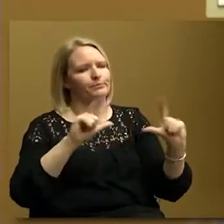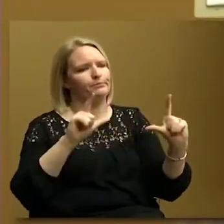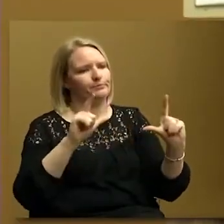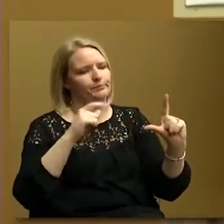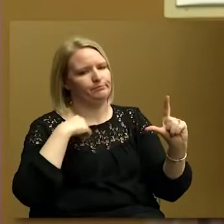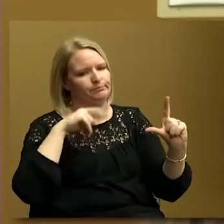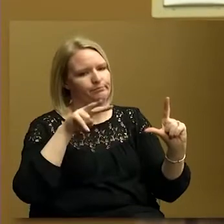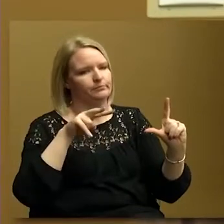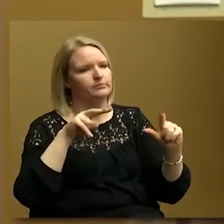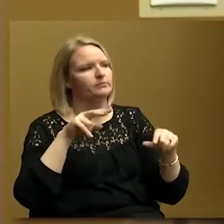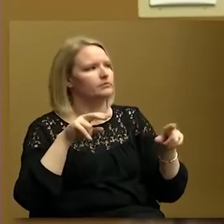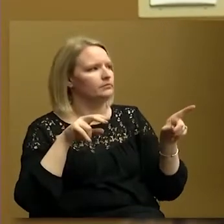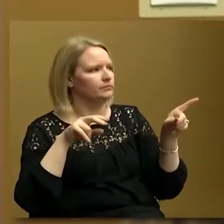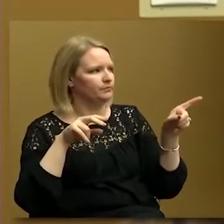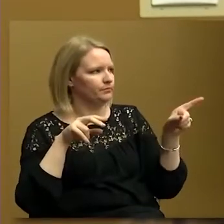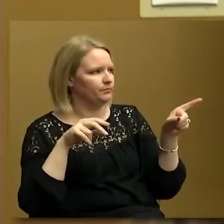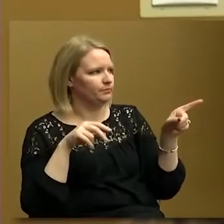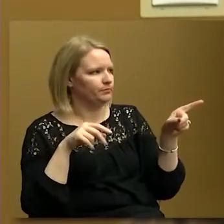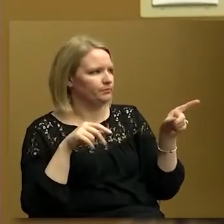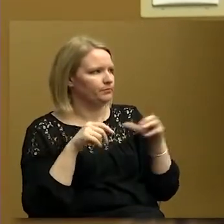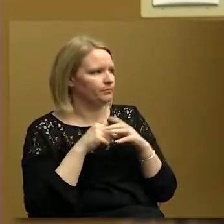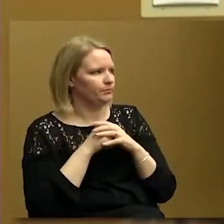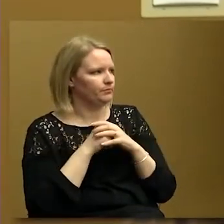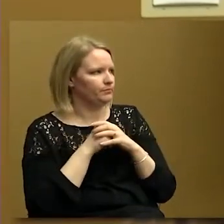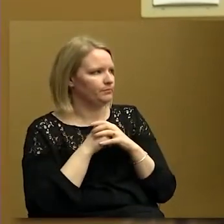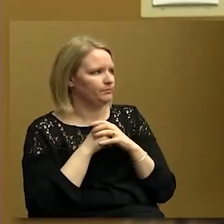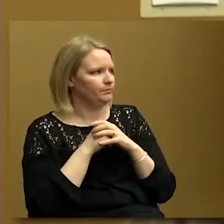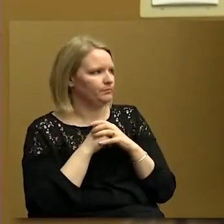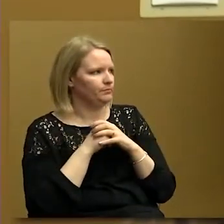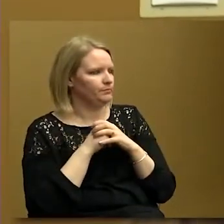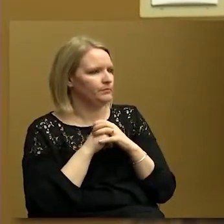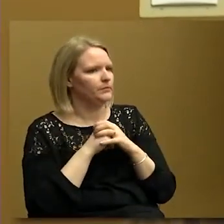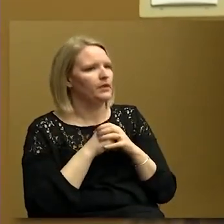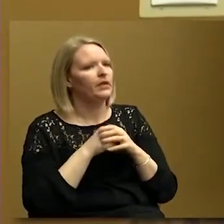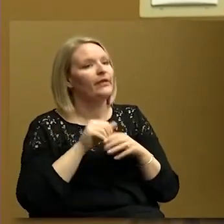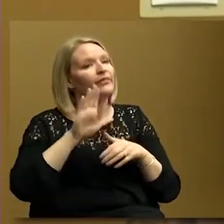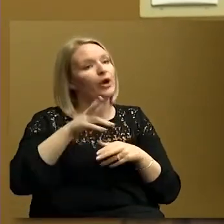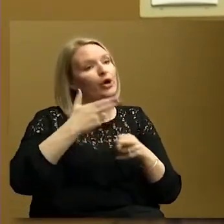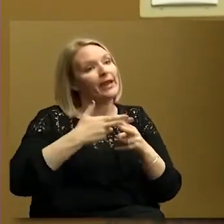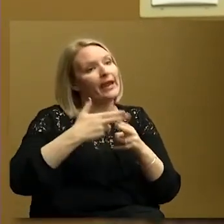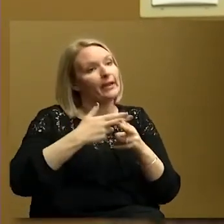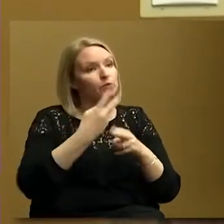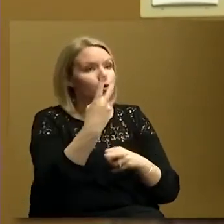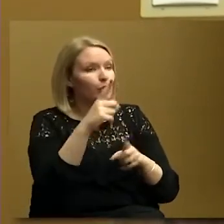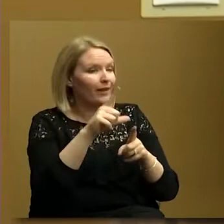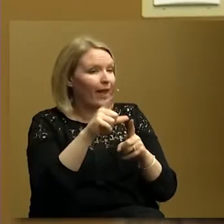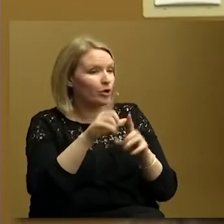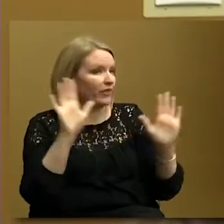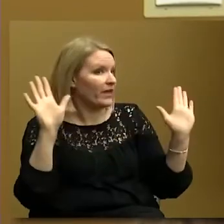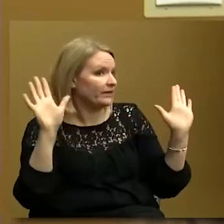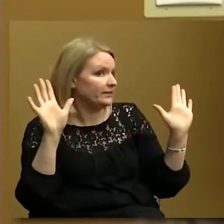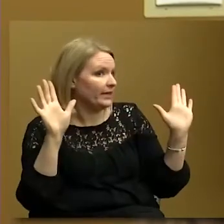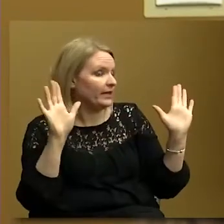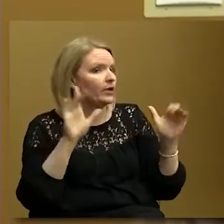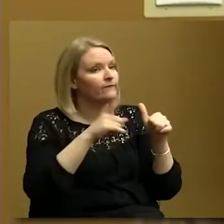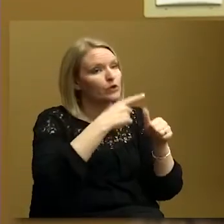up here. Like I might use the first 2 letters of their name and the first name and last